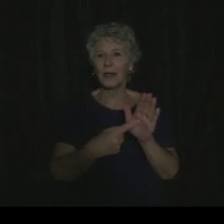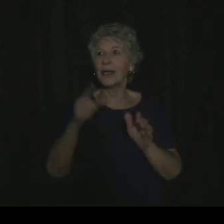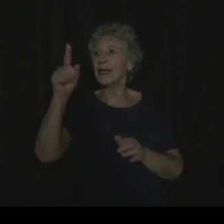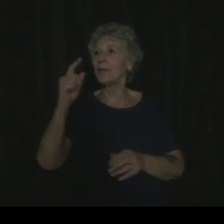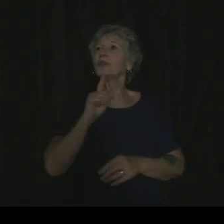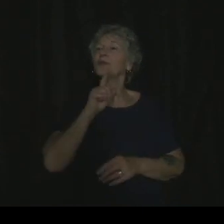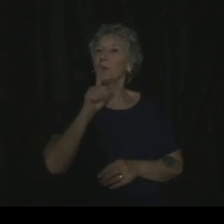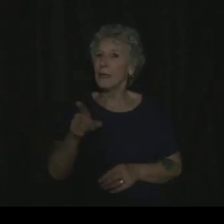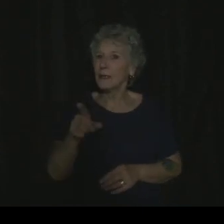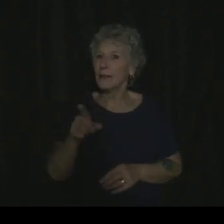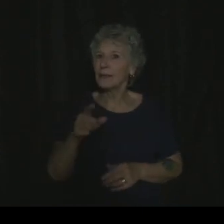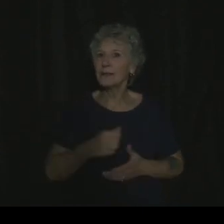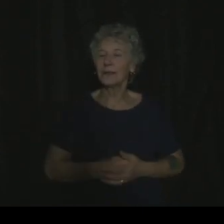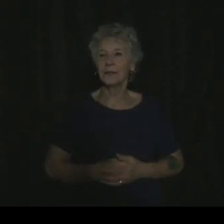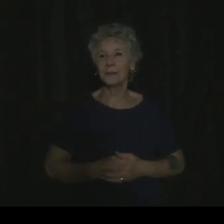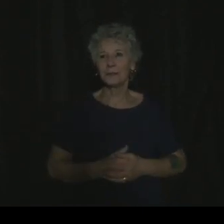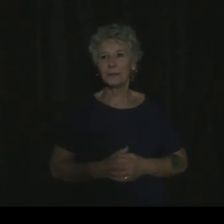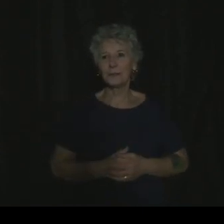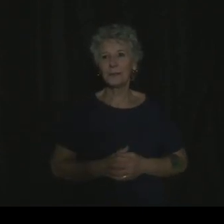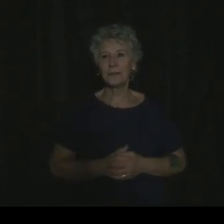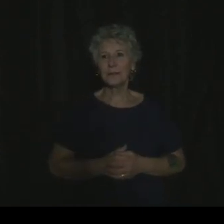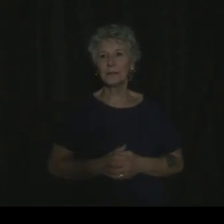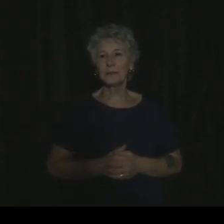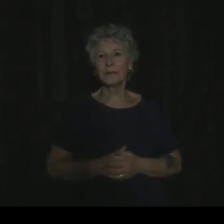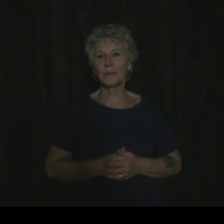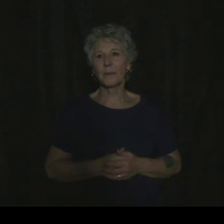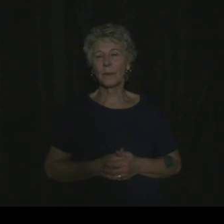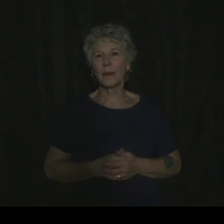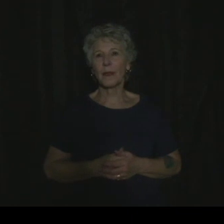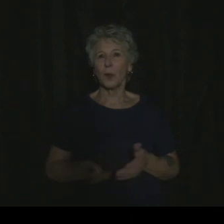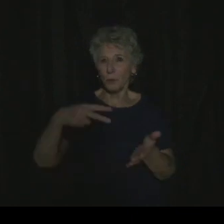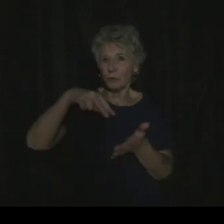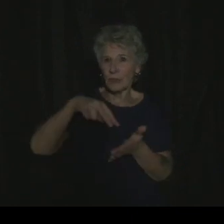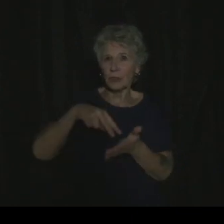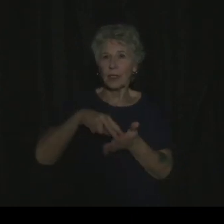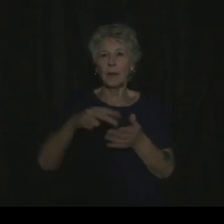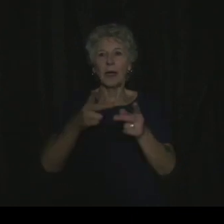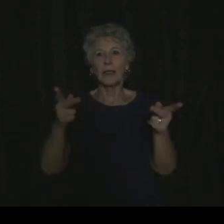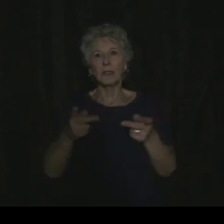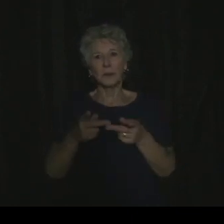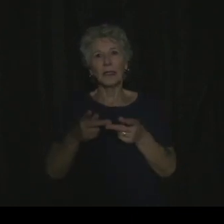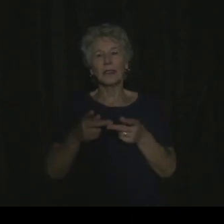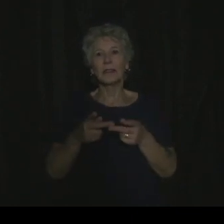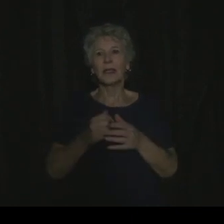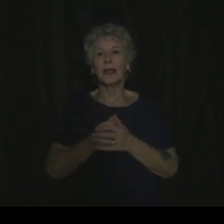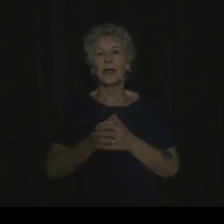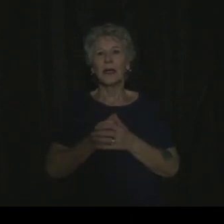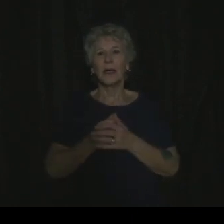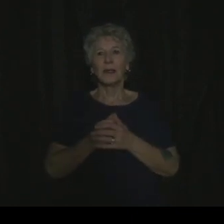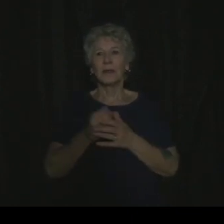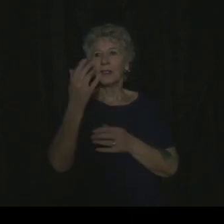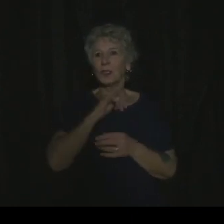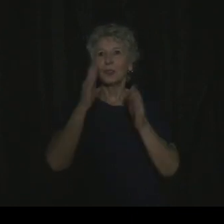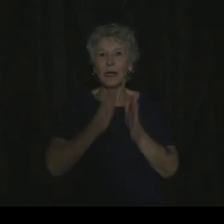was real at that moment. So we got up, and as the place was wrapping up, strangers had come up to me, hugging me, because they